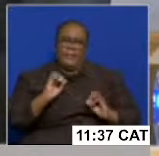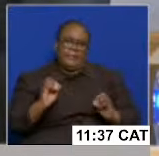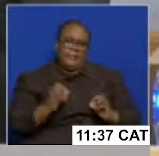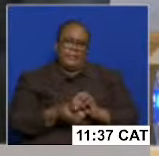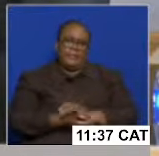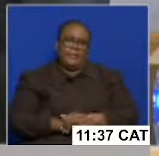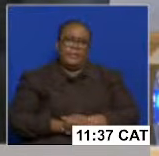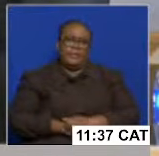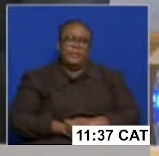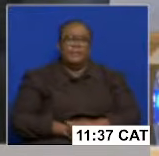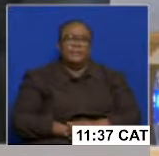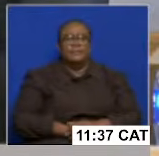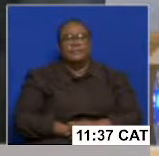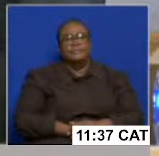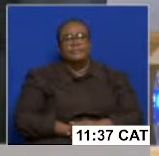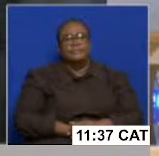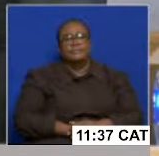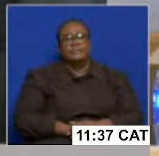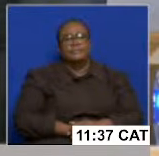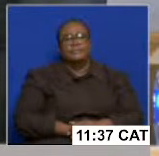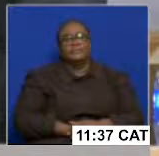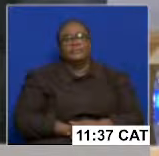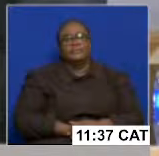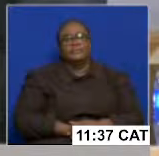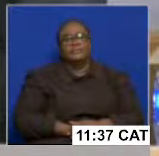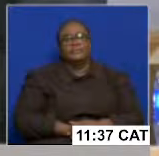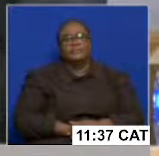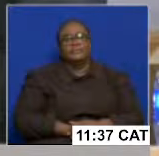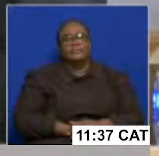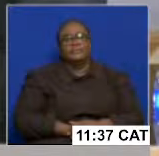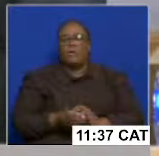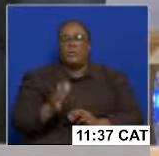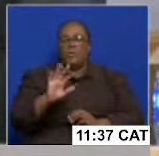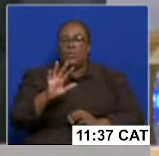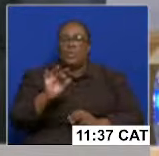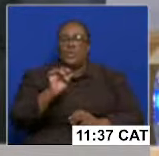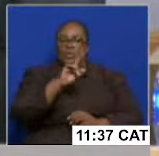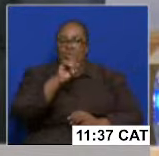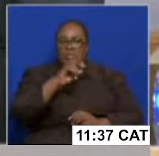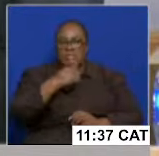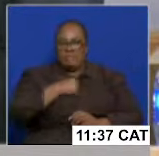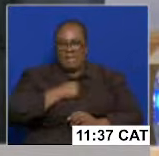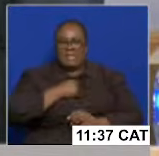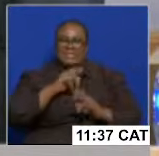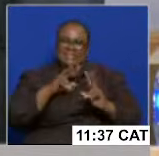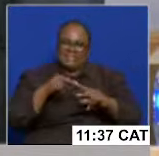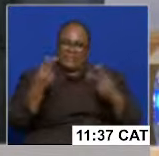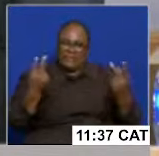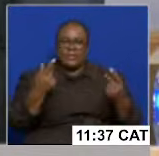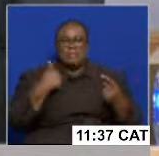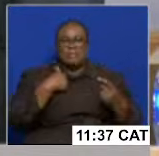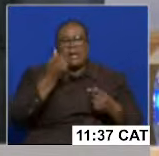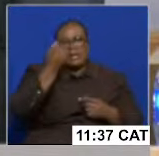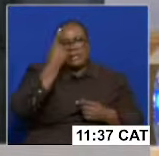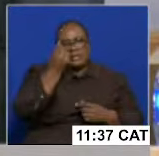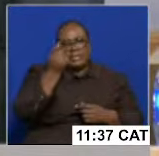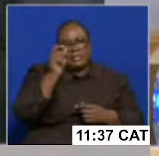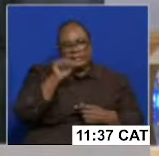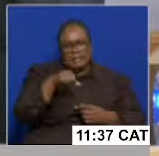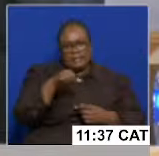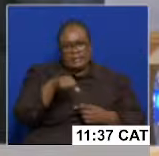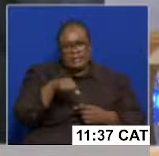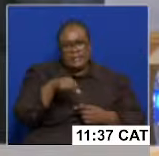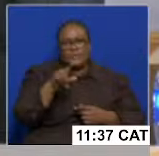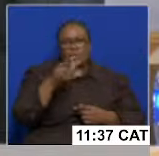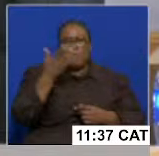that flat. Well, my question is slightly different. As I understand it, the previous information